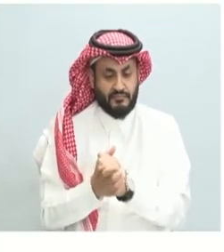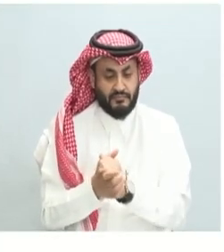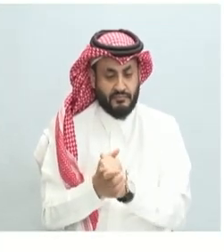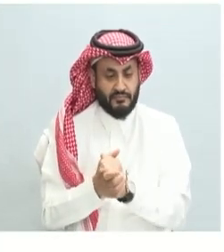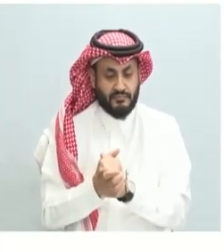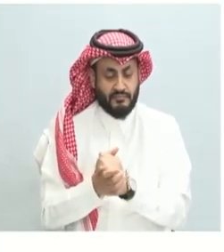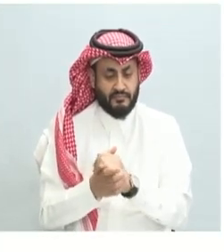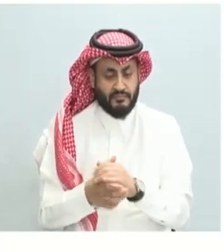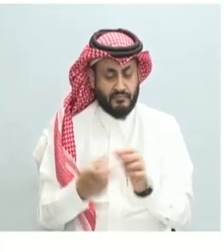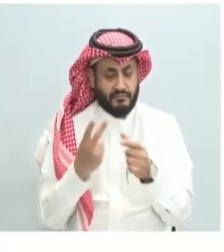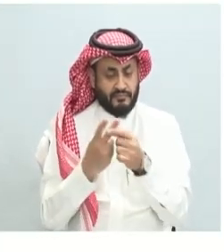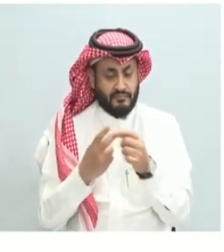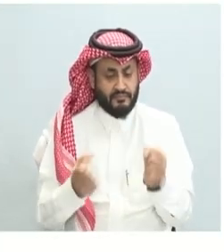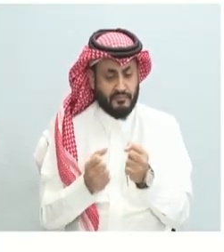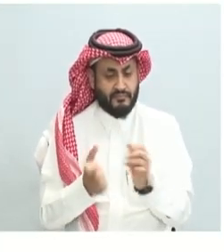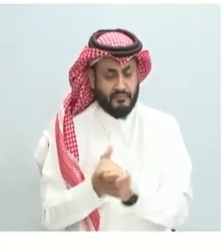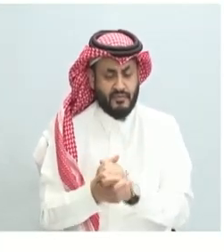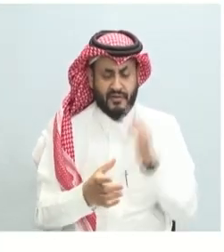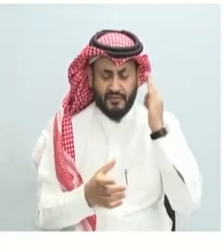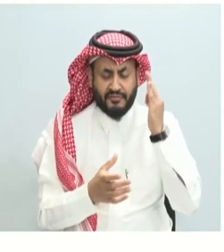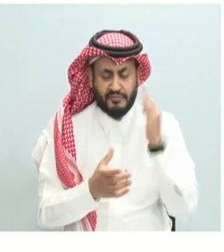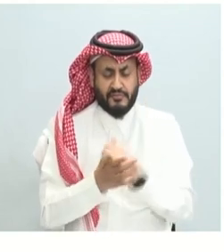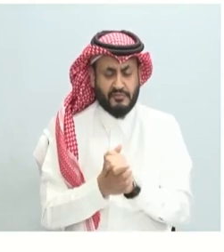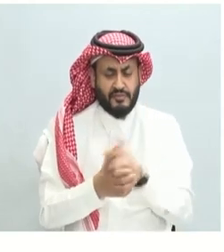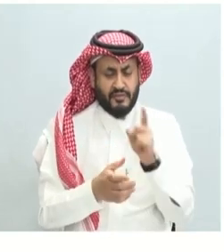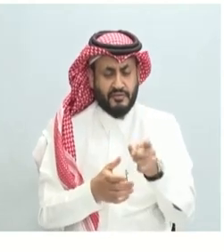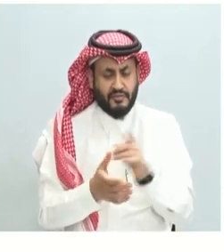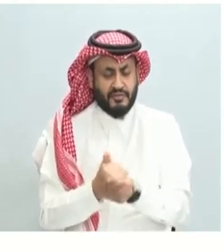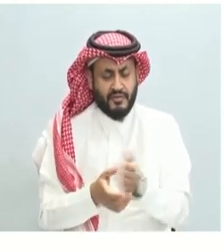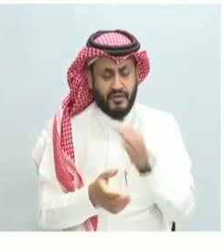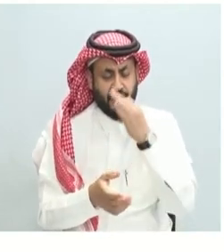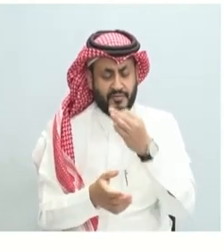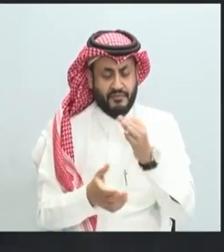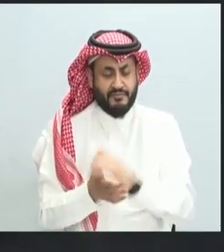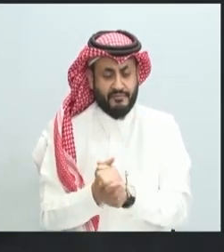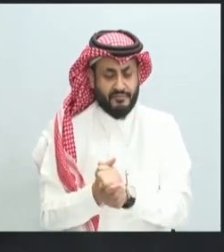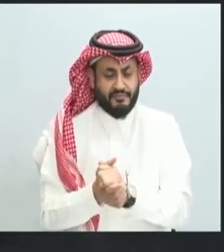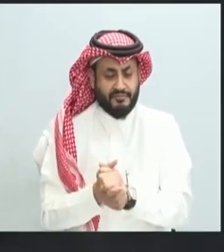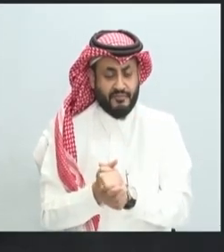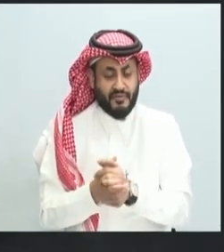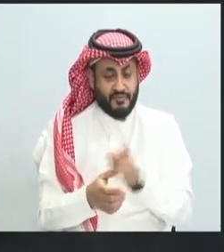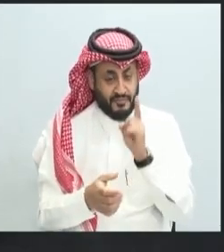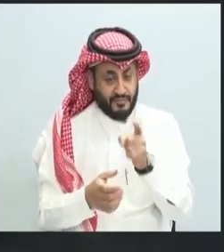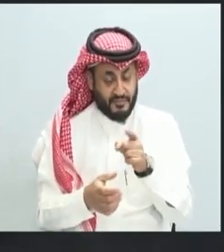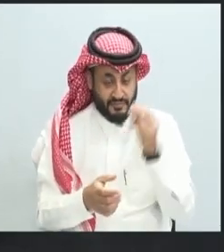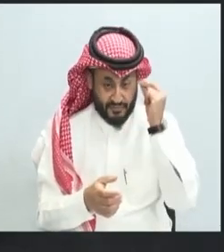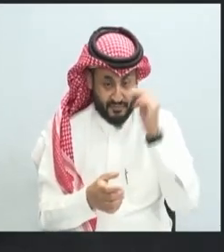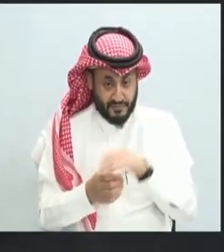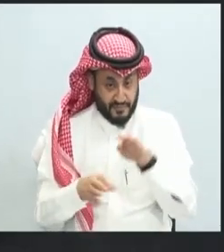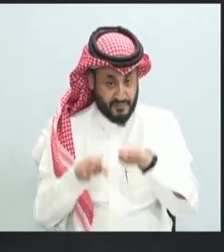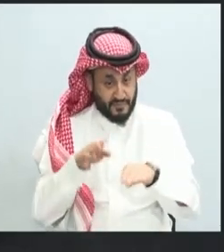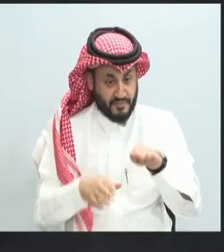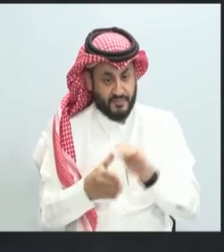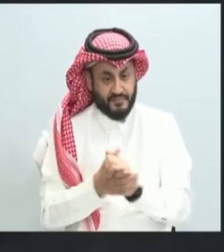in our second exercise, we're going to listen, point and say. And we need to point just to know the